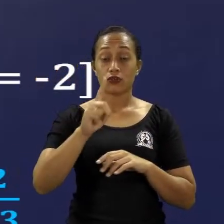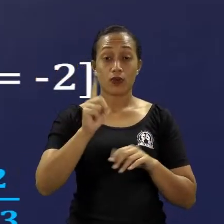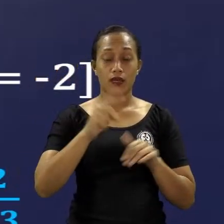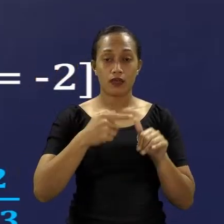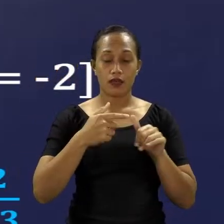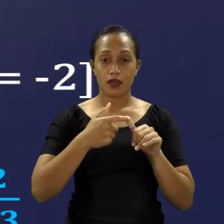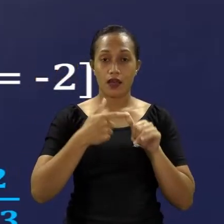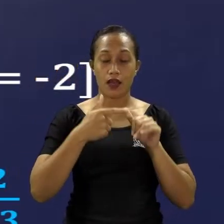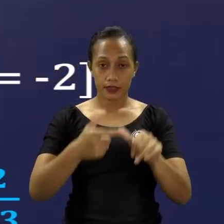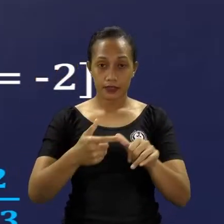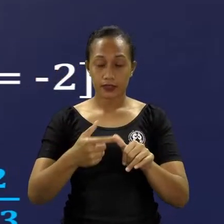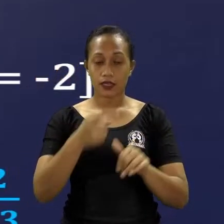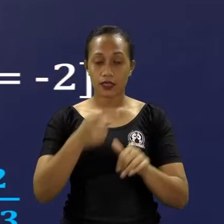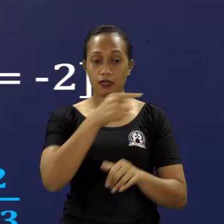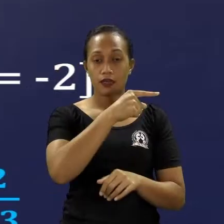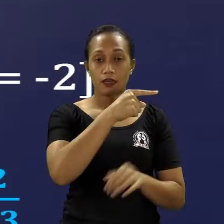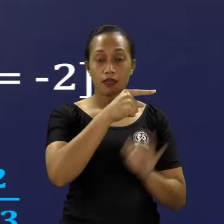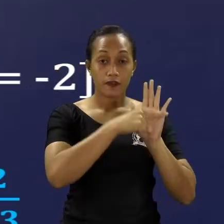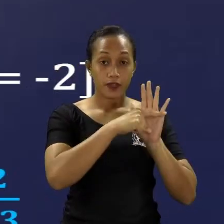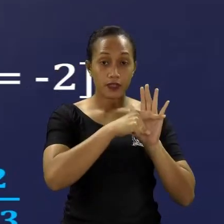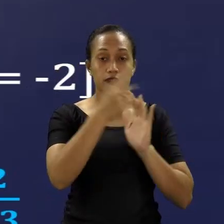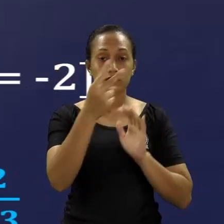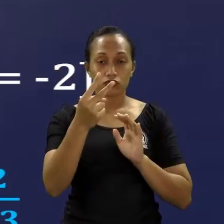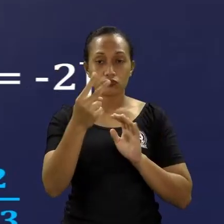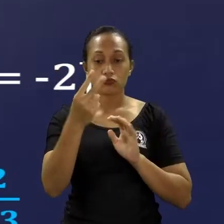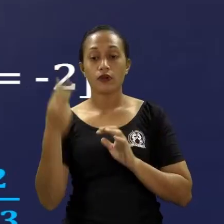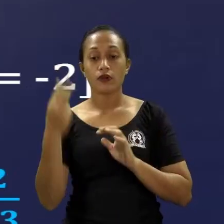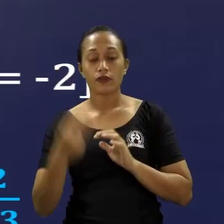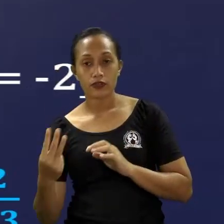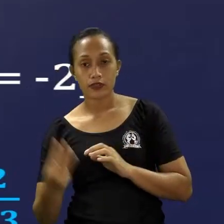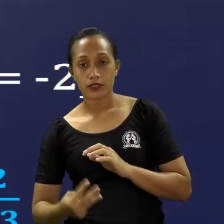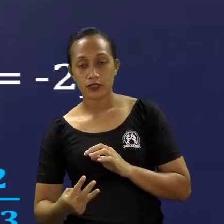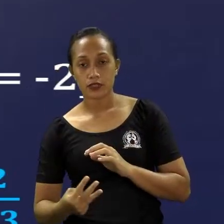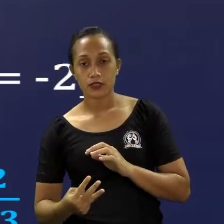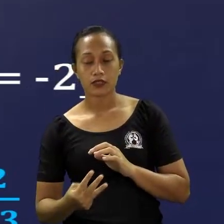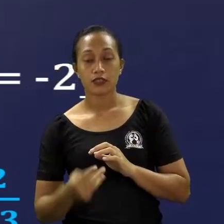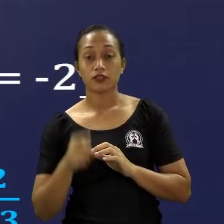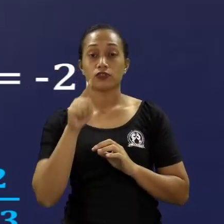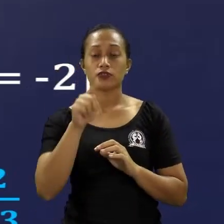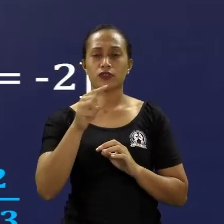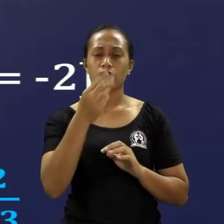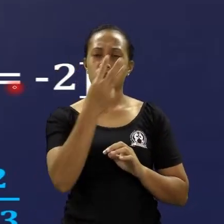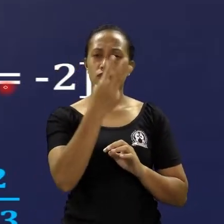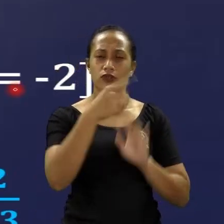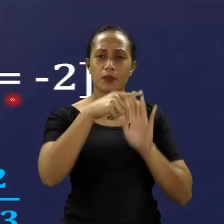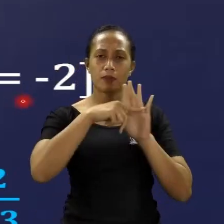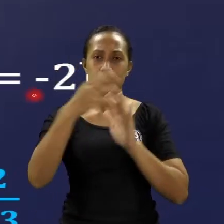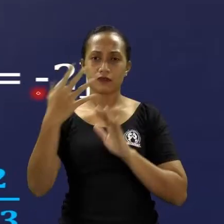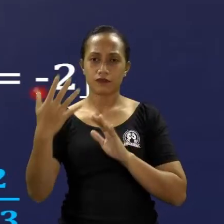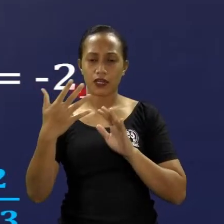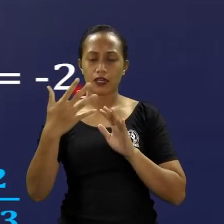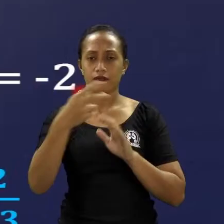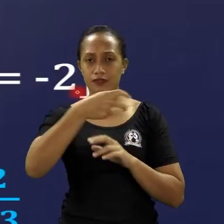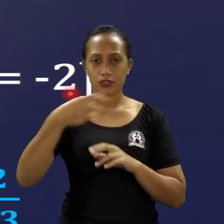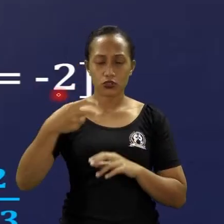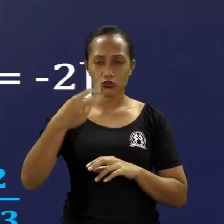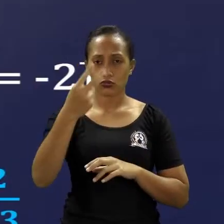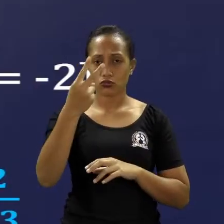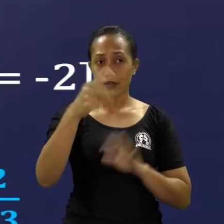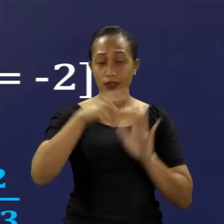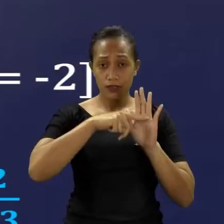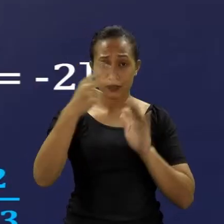the answer, negative 2 over 13. Since 3 minus 5 is equal to negative